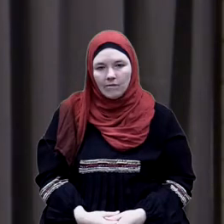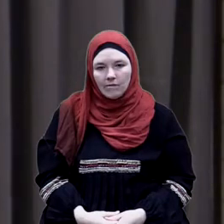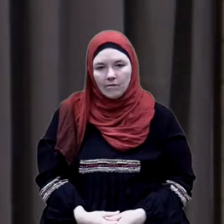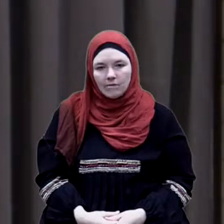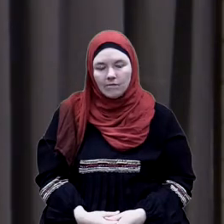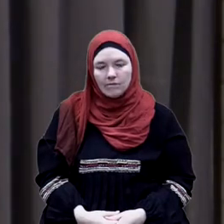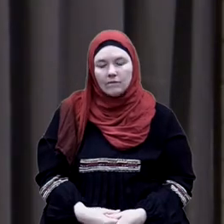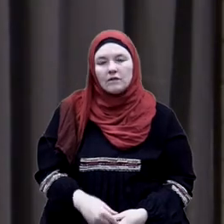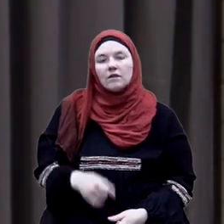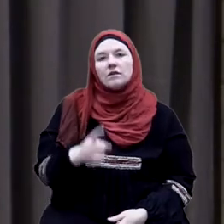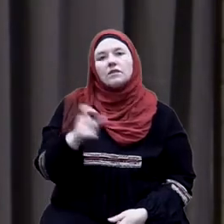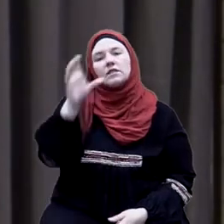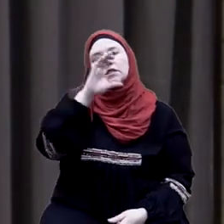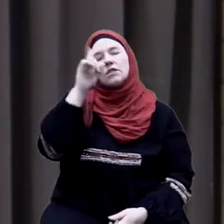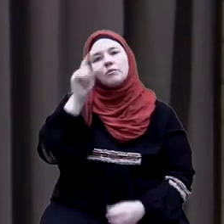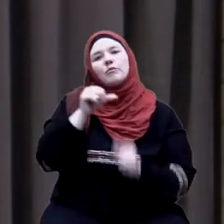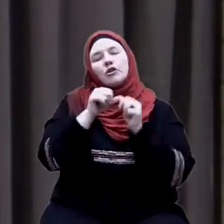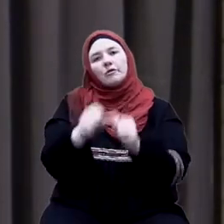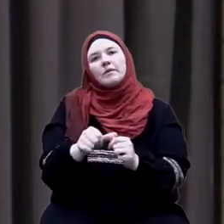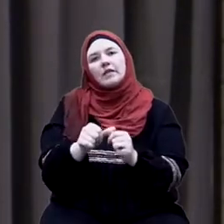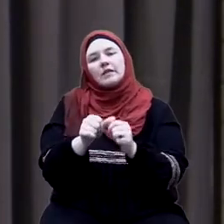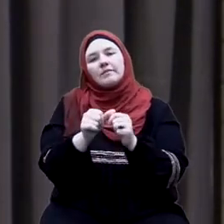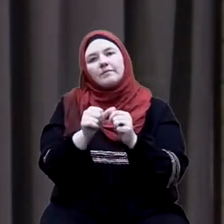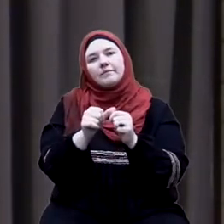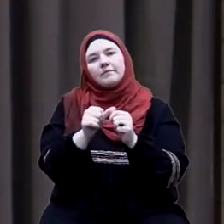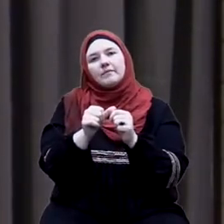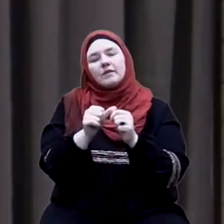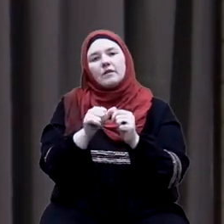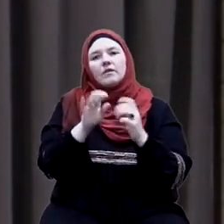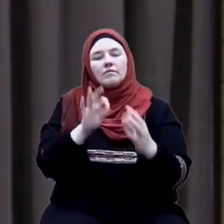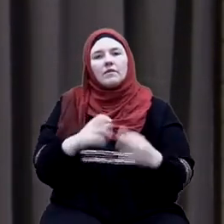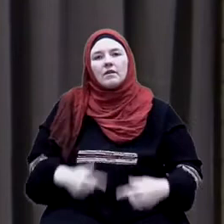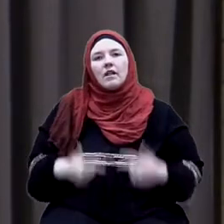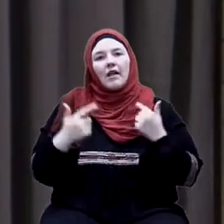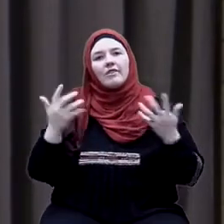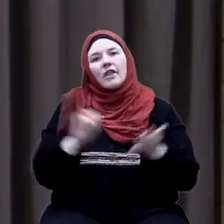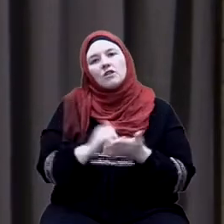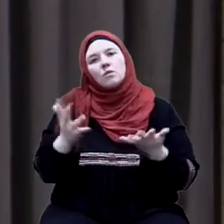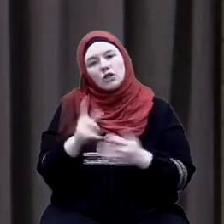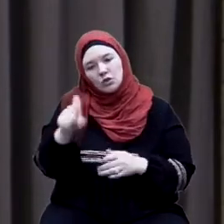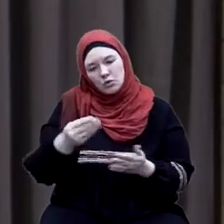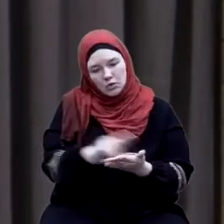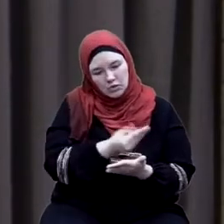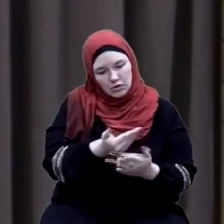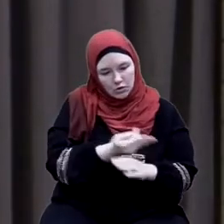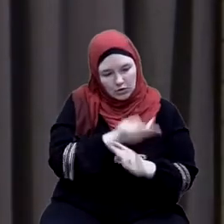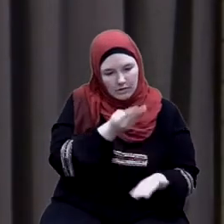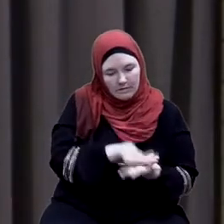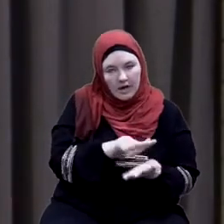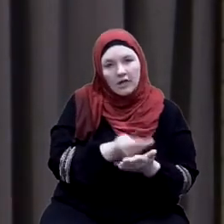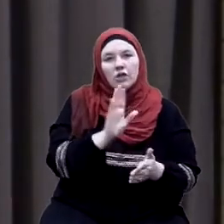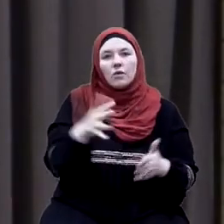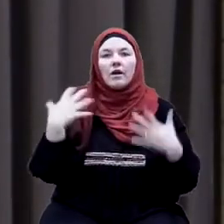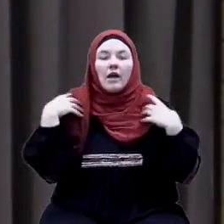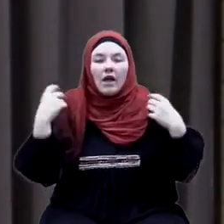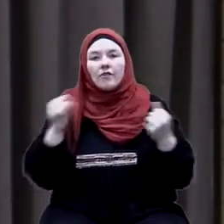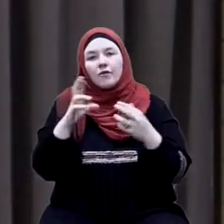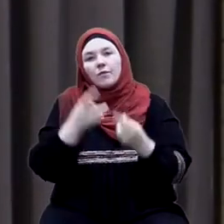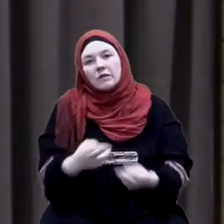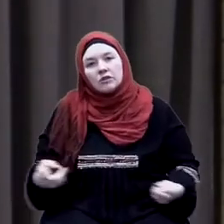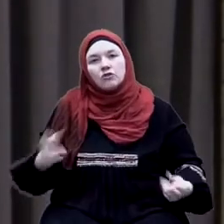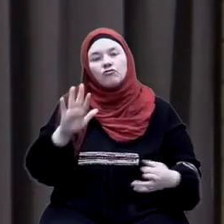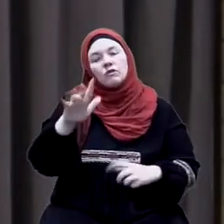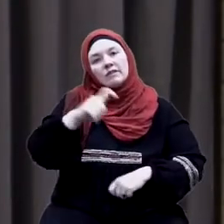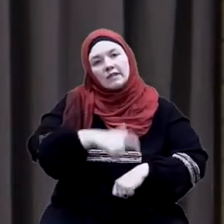bliss. The eternal bliss. That is what you use your money, your health, your resources,